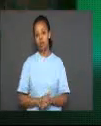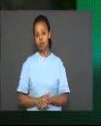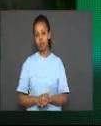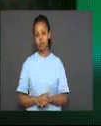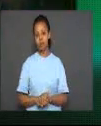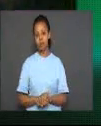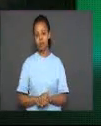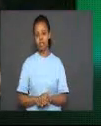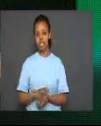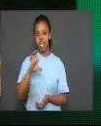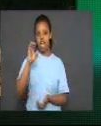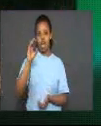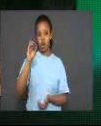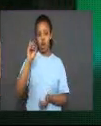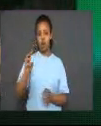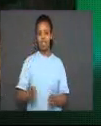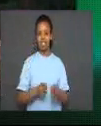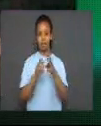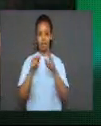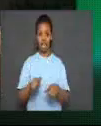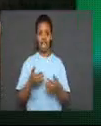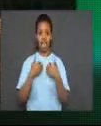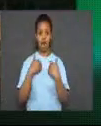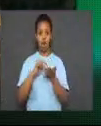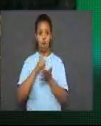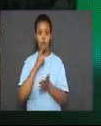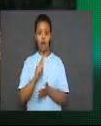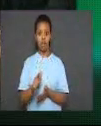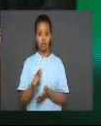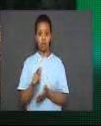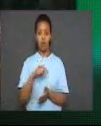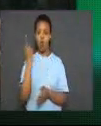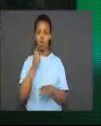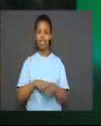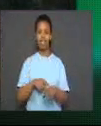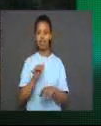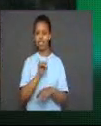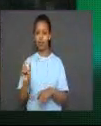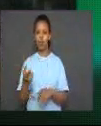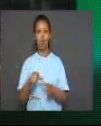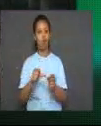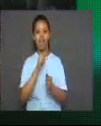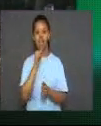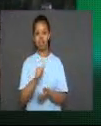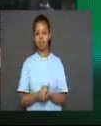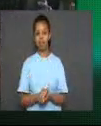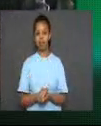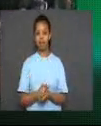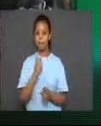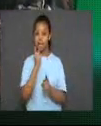The ecosystems that are present today did not always exist. In